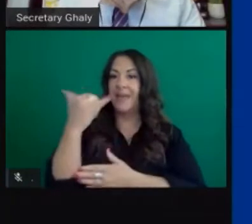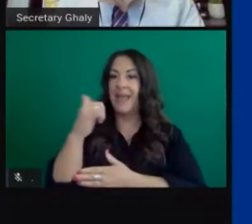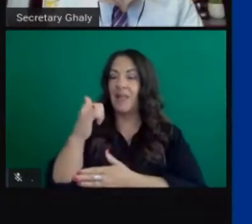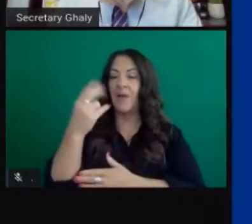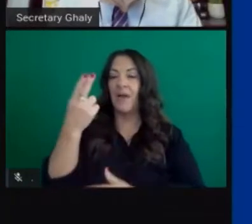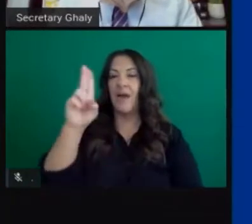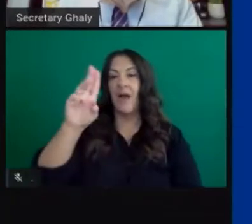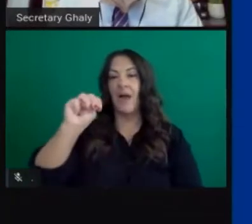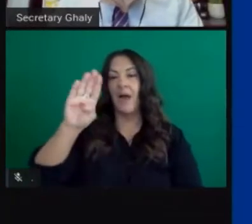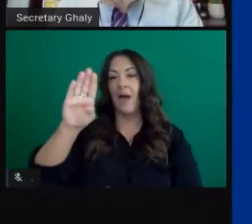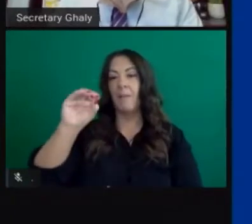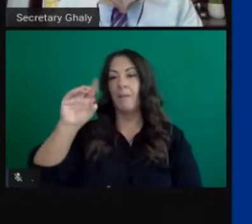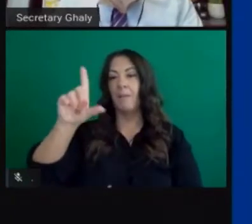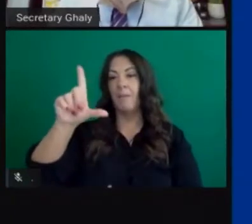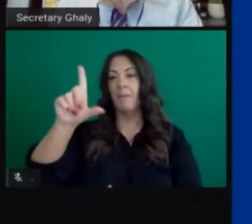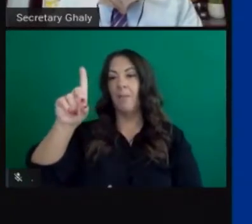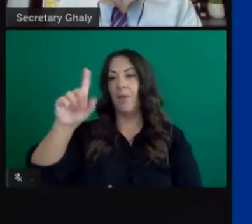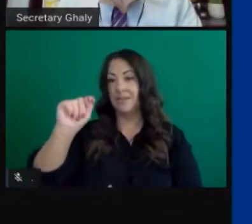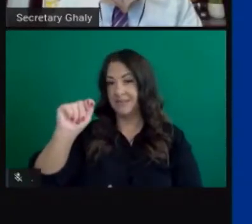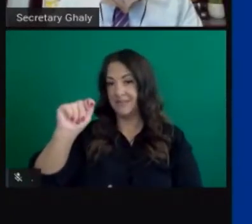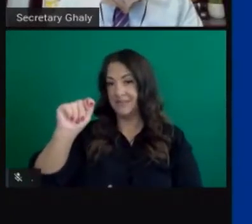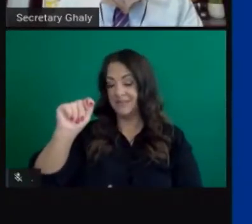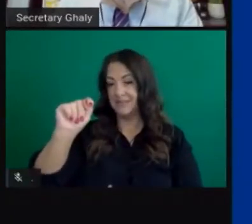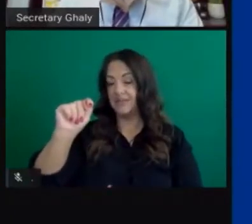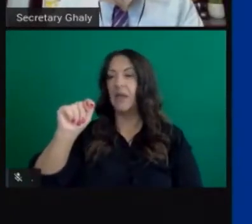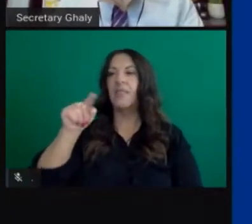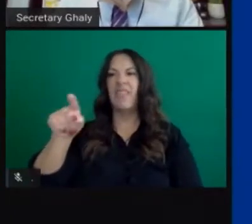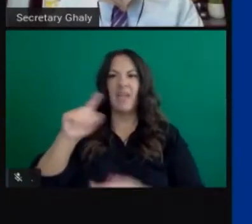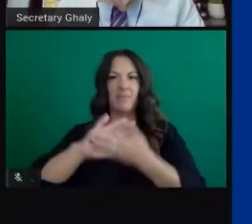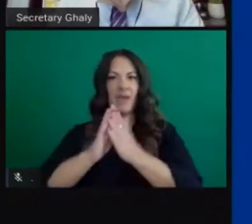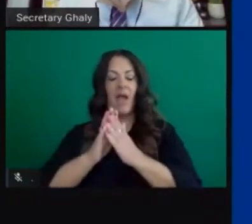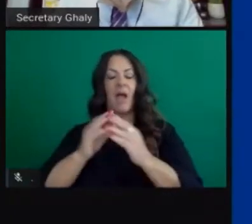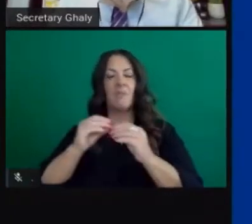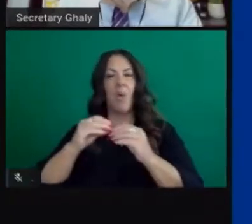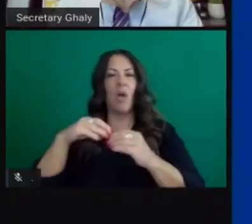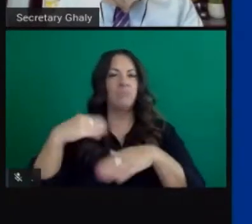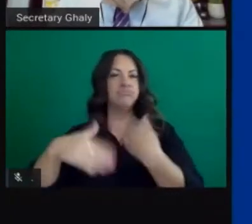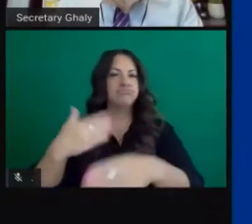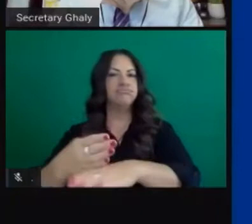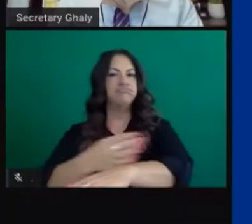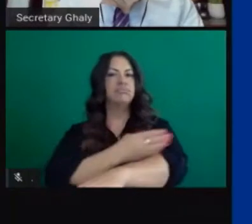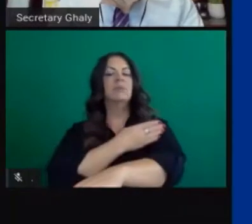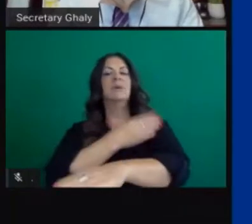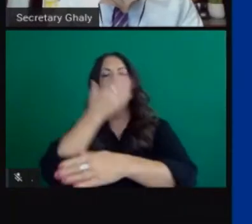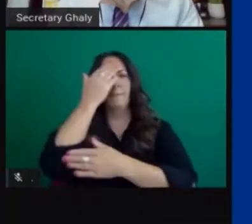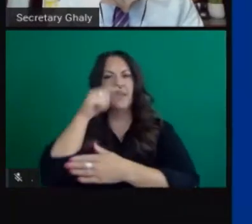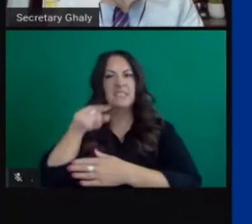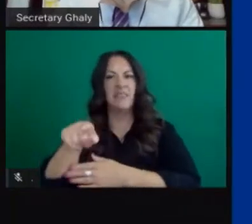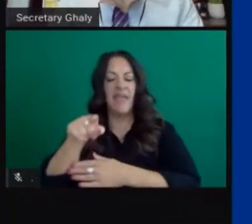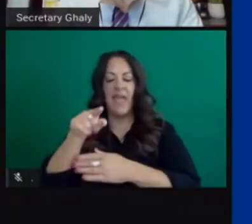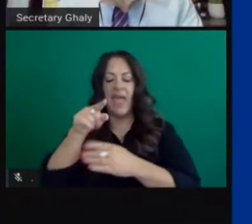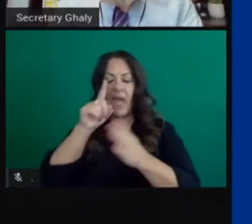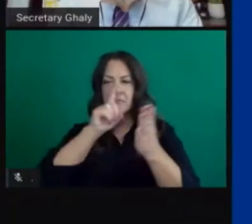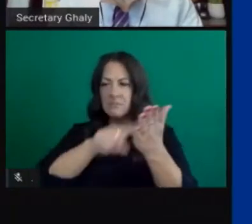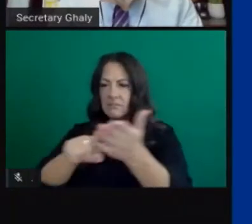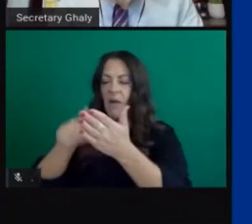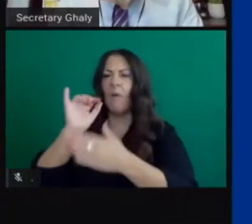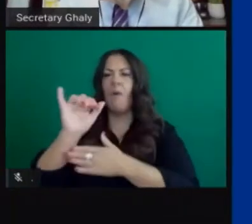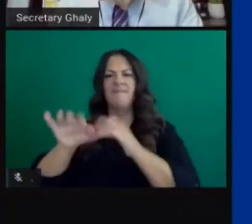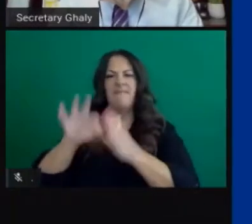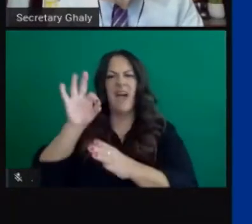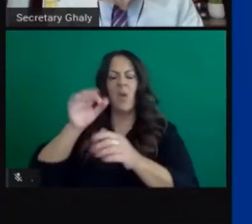forward because of the equity measure and the performance on reducing or ensuring that